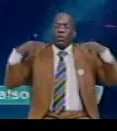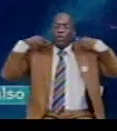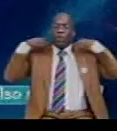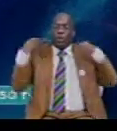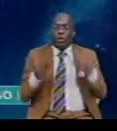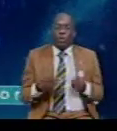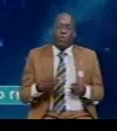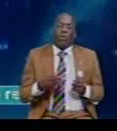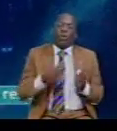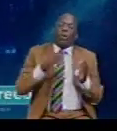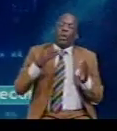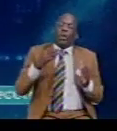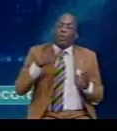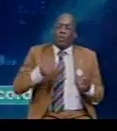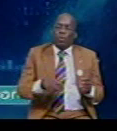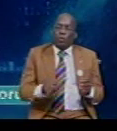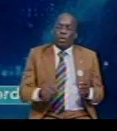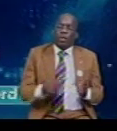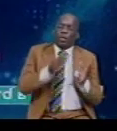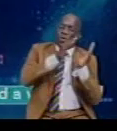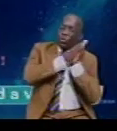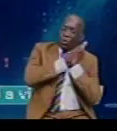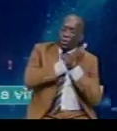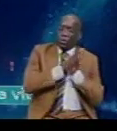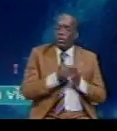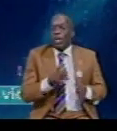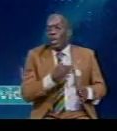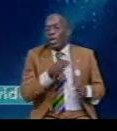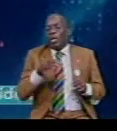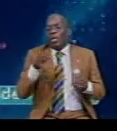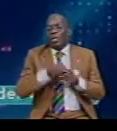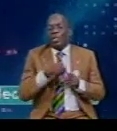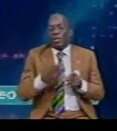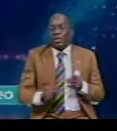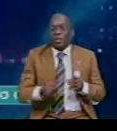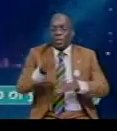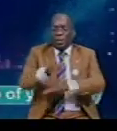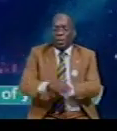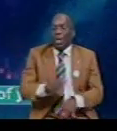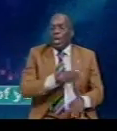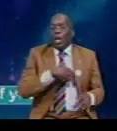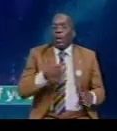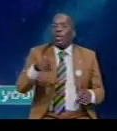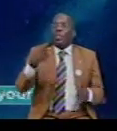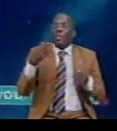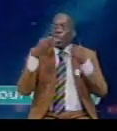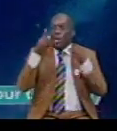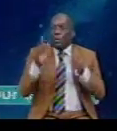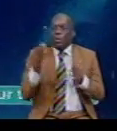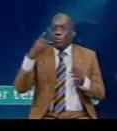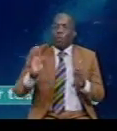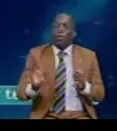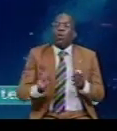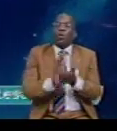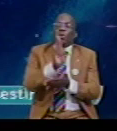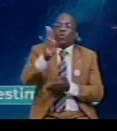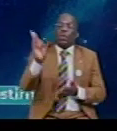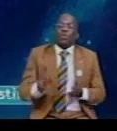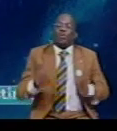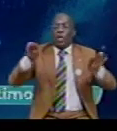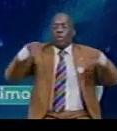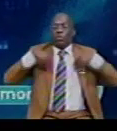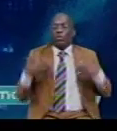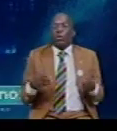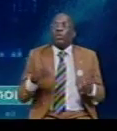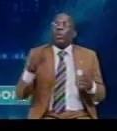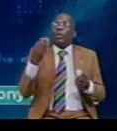admission in the university. He also healed me from so many things and has been helping me in my exams. May his holy name be